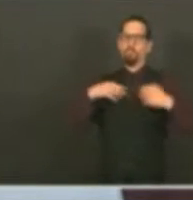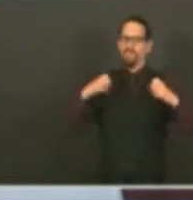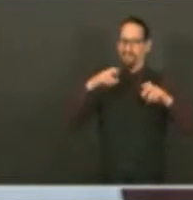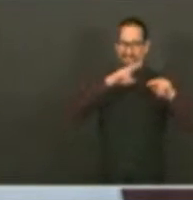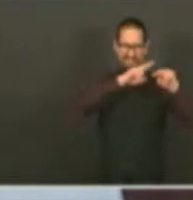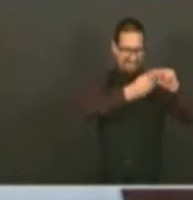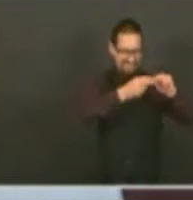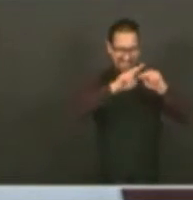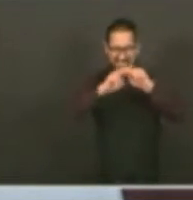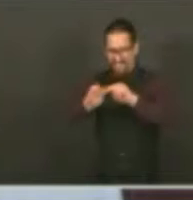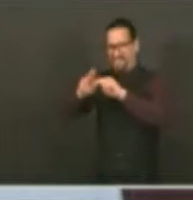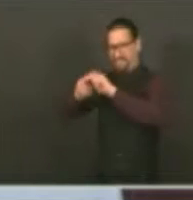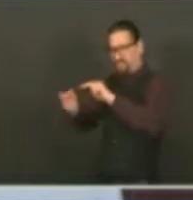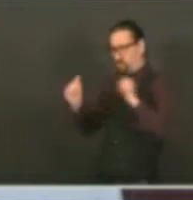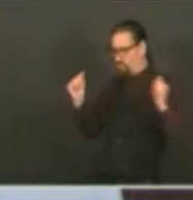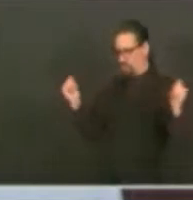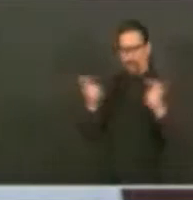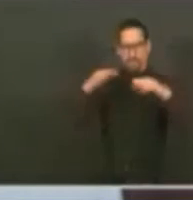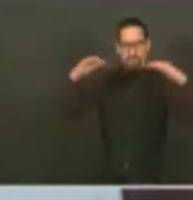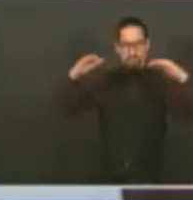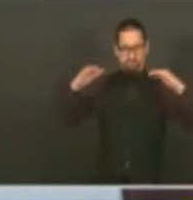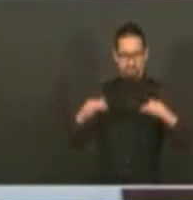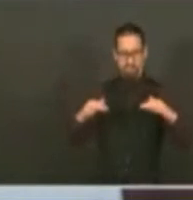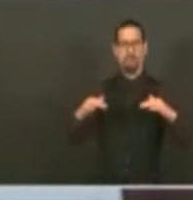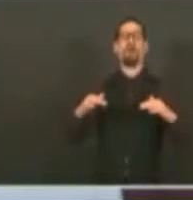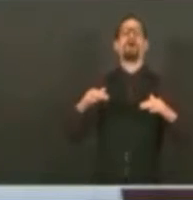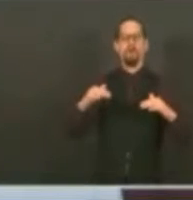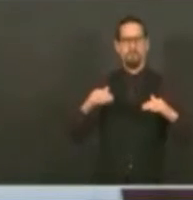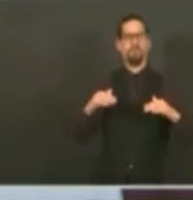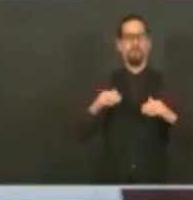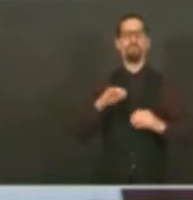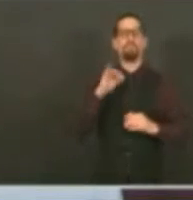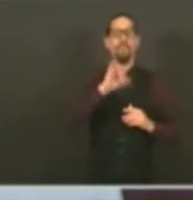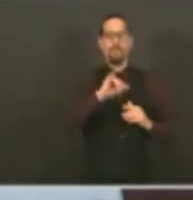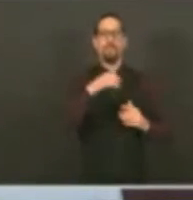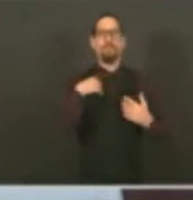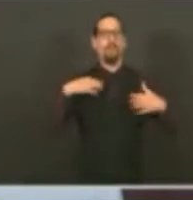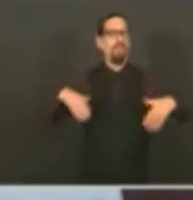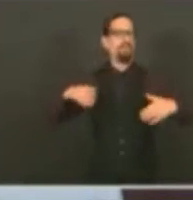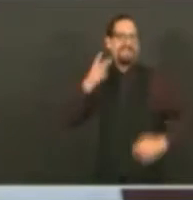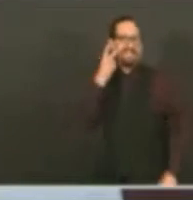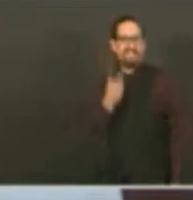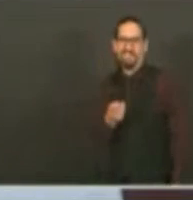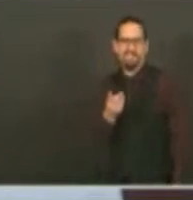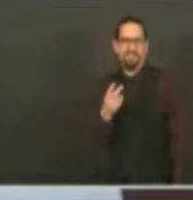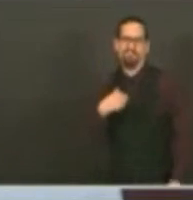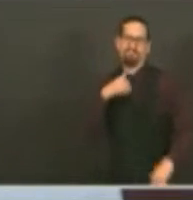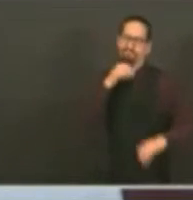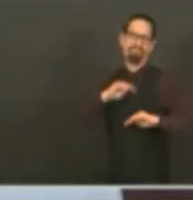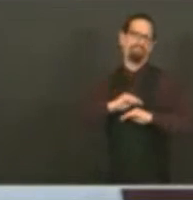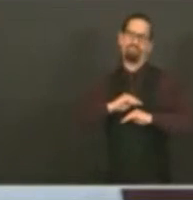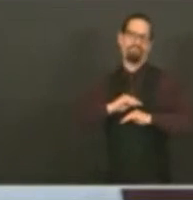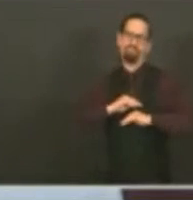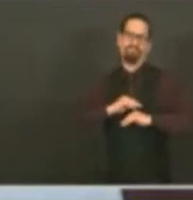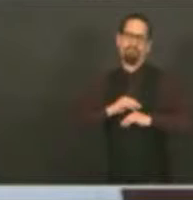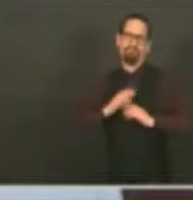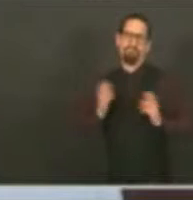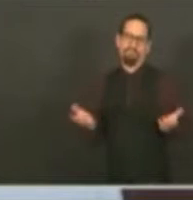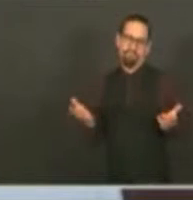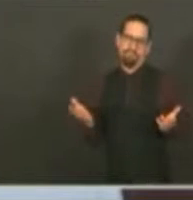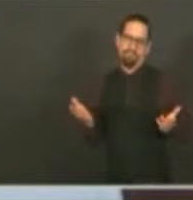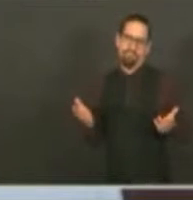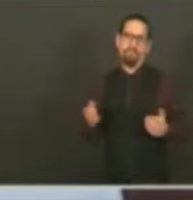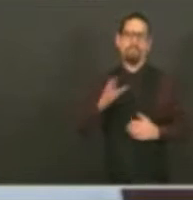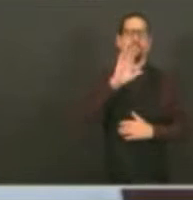decline in positivity. So because of all of that, and because we have, as I said in the beginning, pretty scary numbers